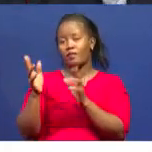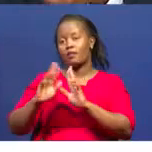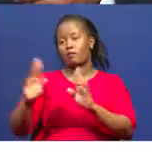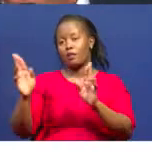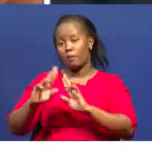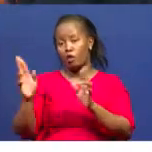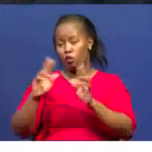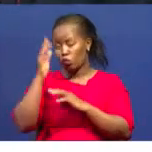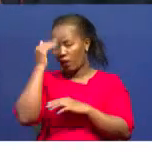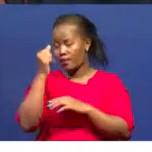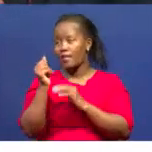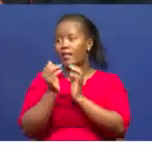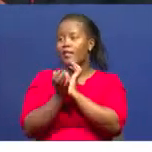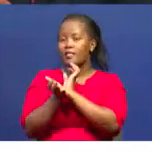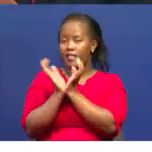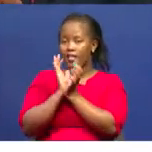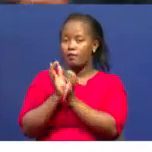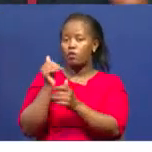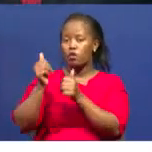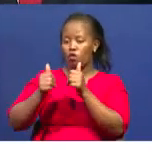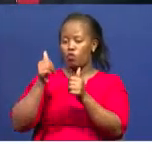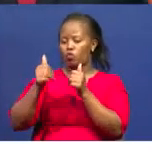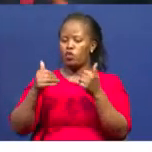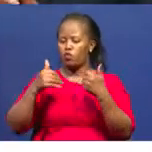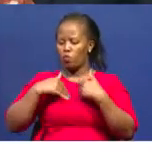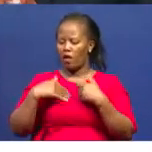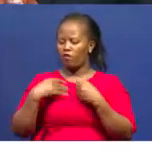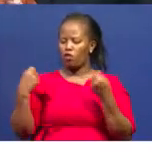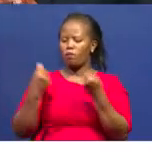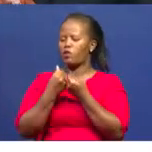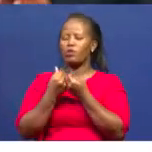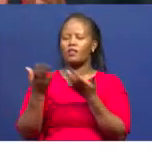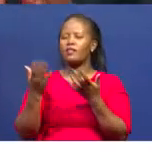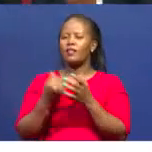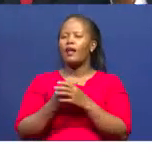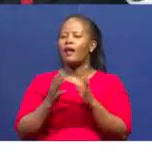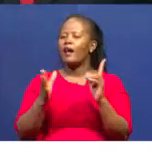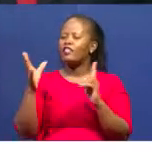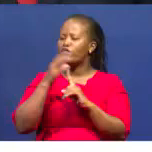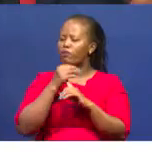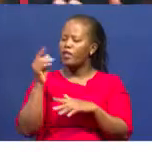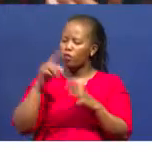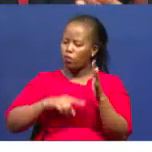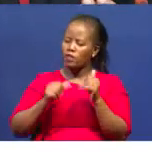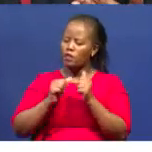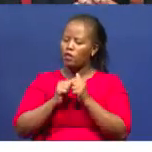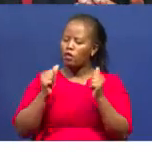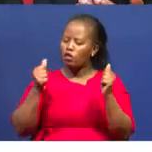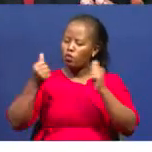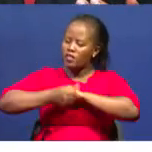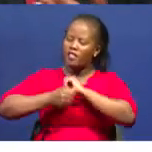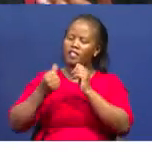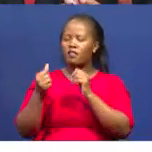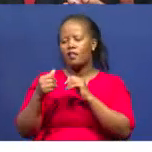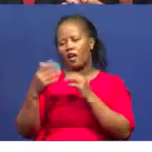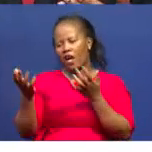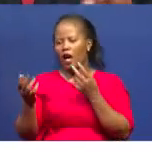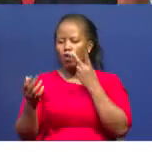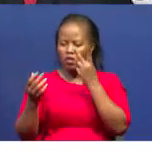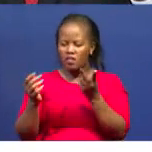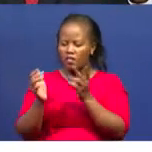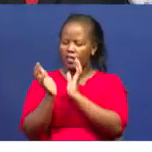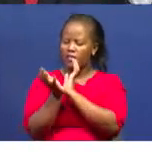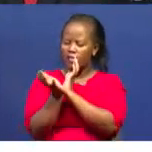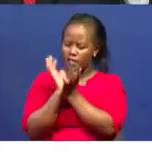one of the stadiums that's going to be having double headers. How much work has been done to change, the face of the stadium, and most